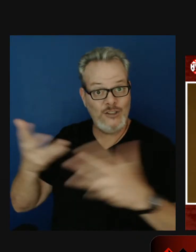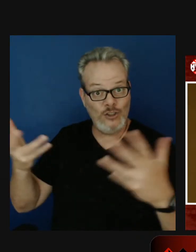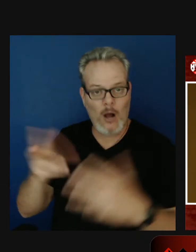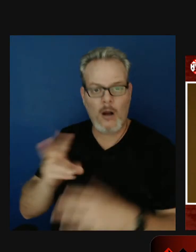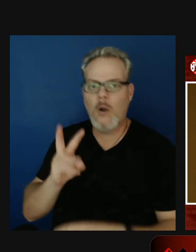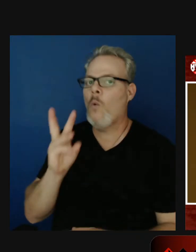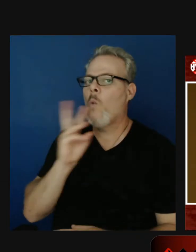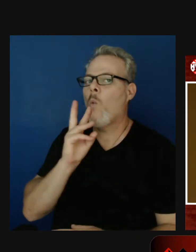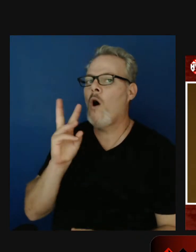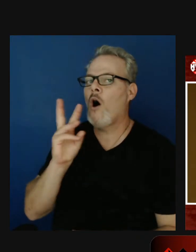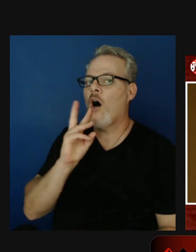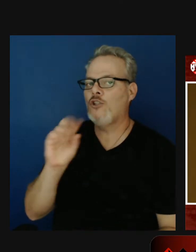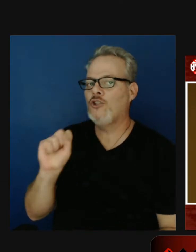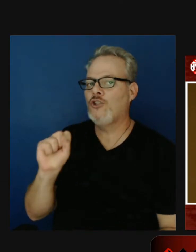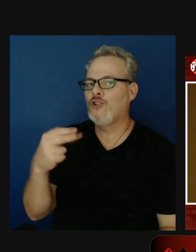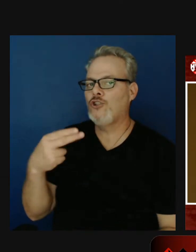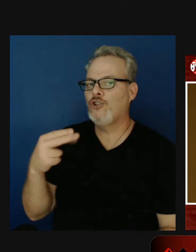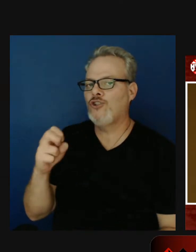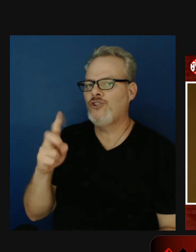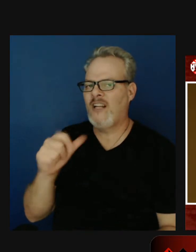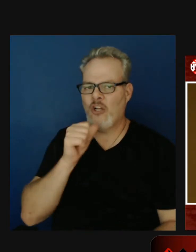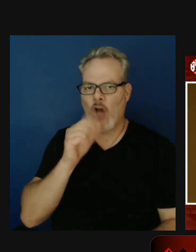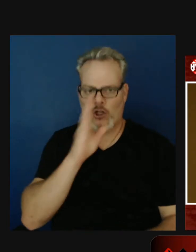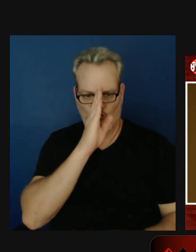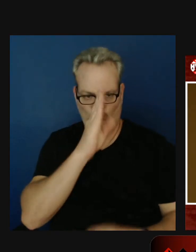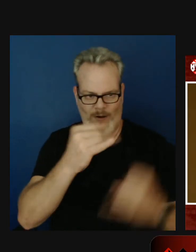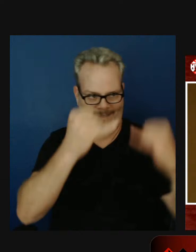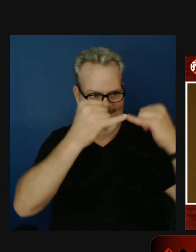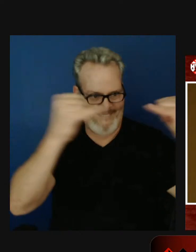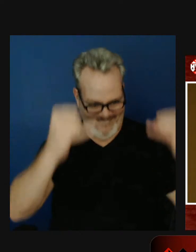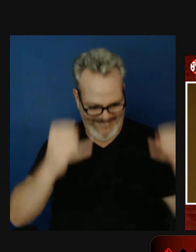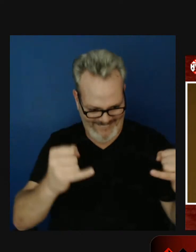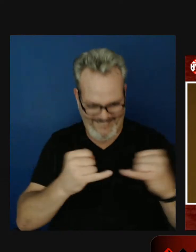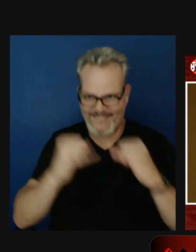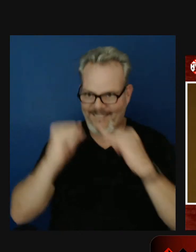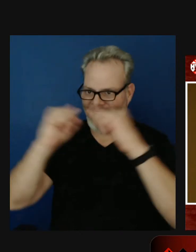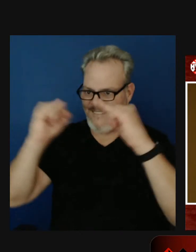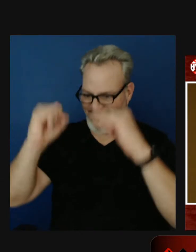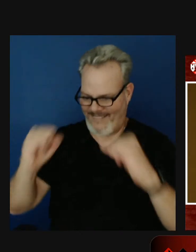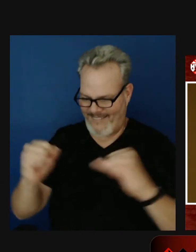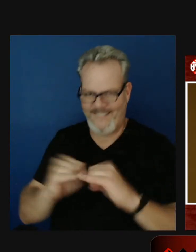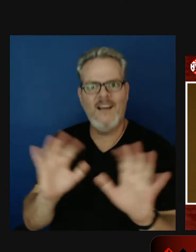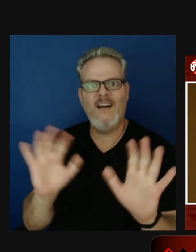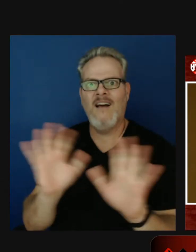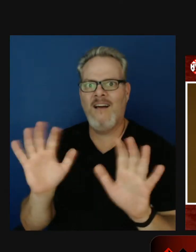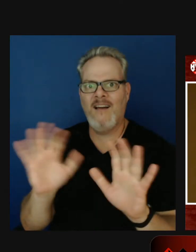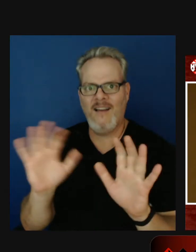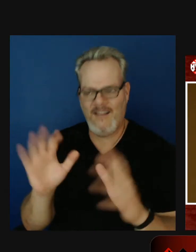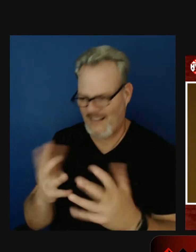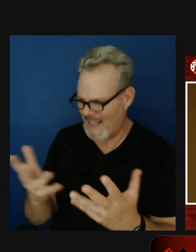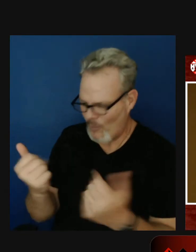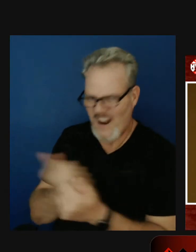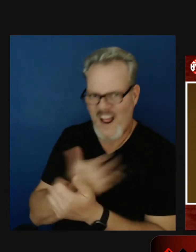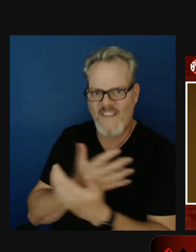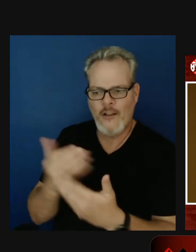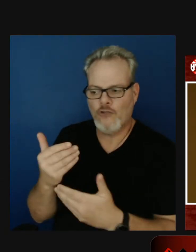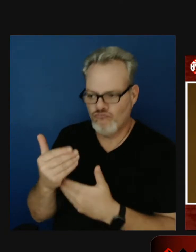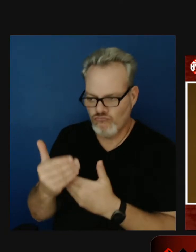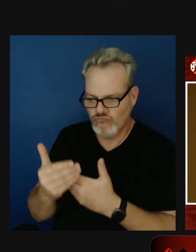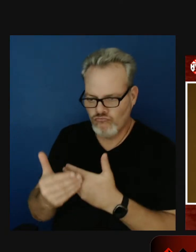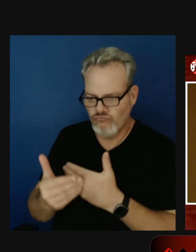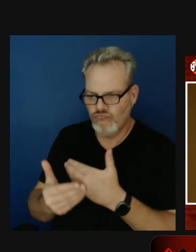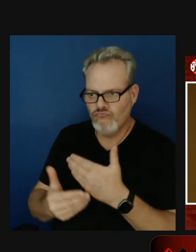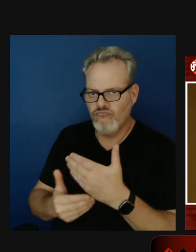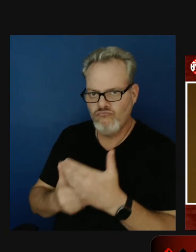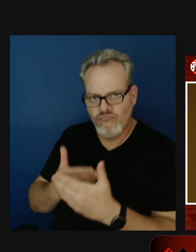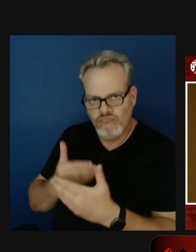over out there. And he wanted the Western US to be populated very slowly, because after his time out there, he saw, well, this is a desert. I